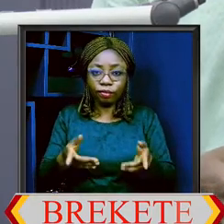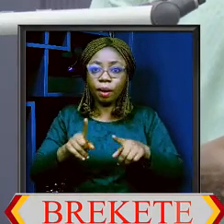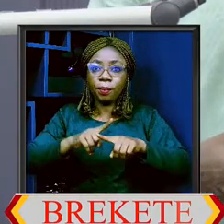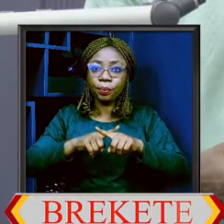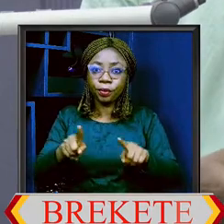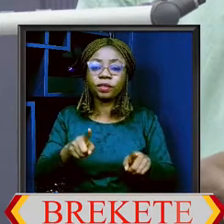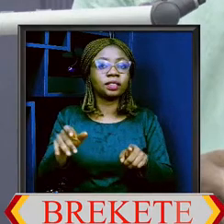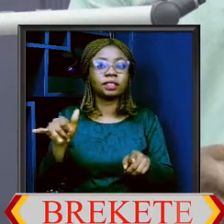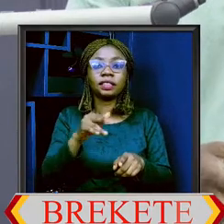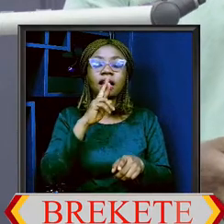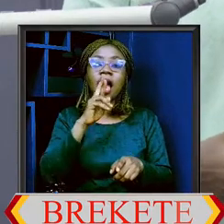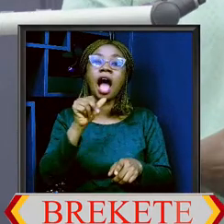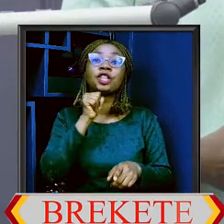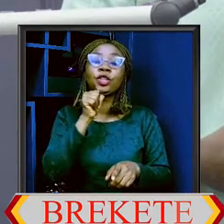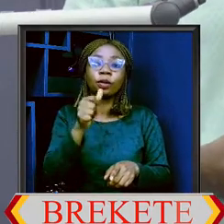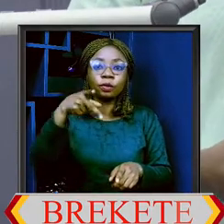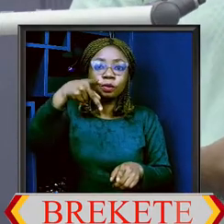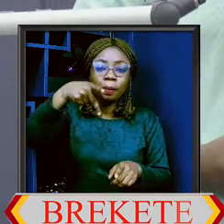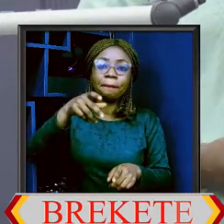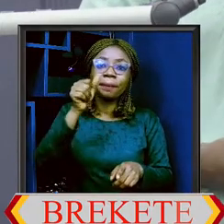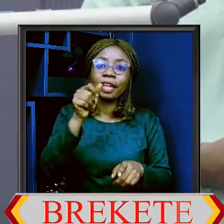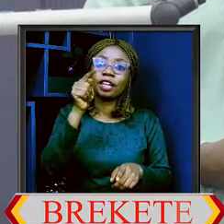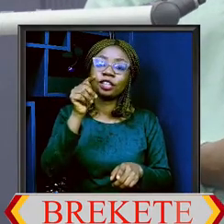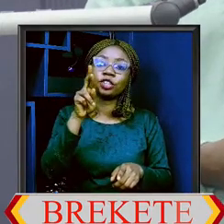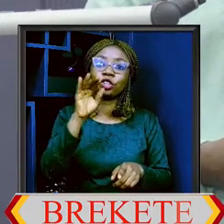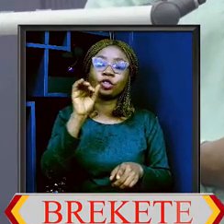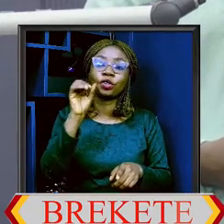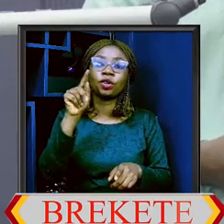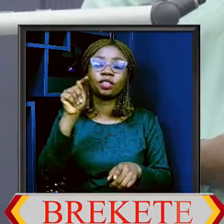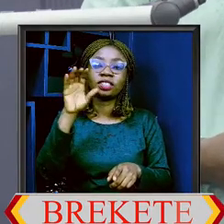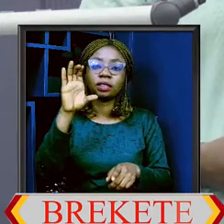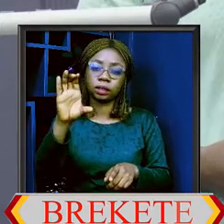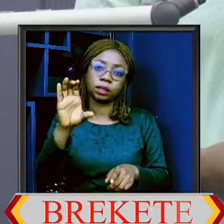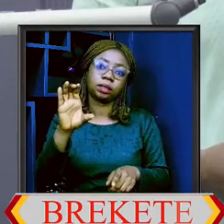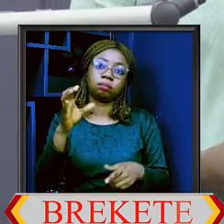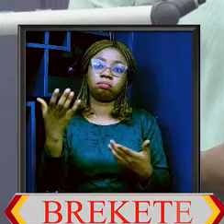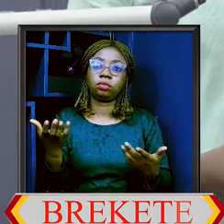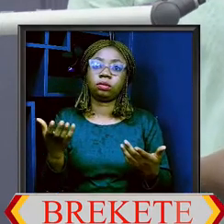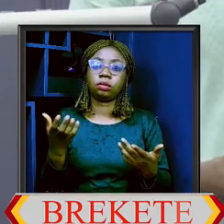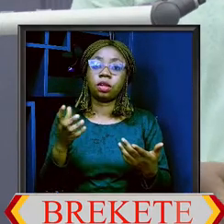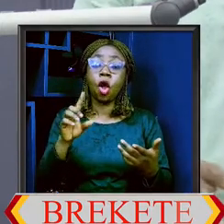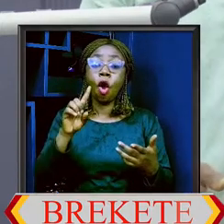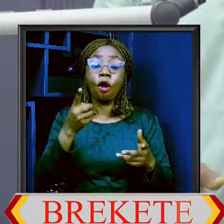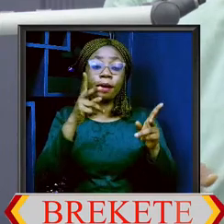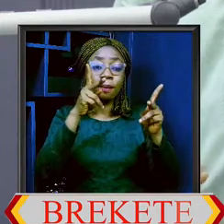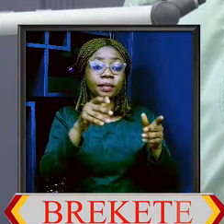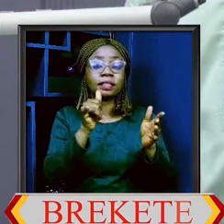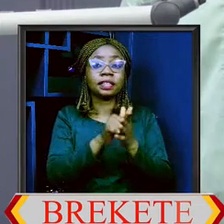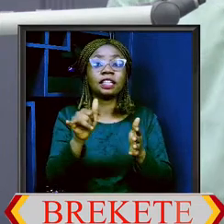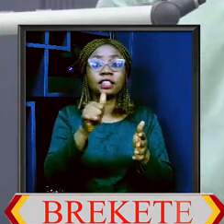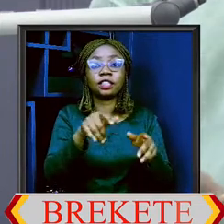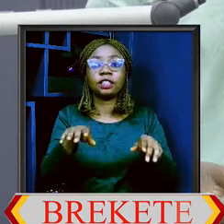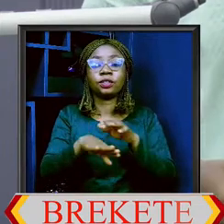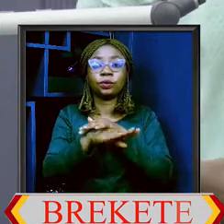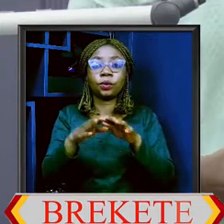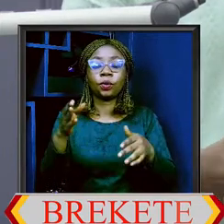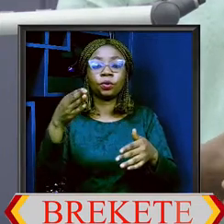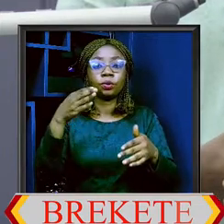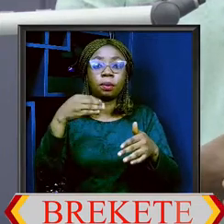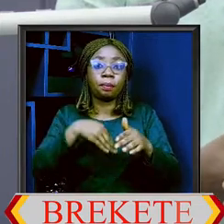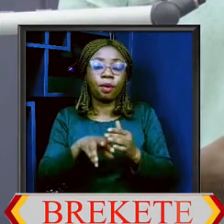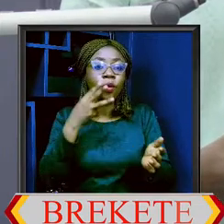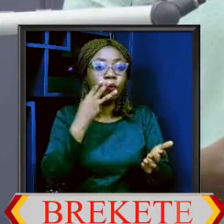patriotism please now the only person don't know born well they Point him Papa with the